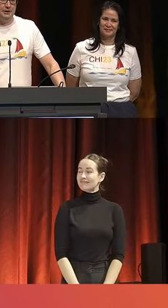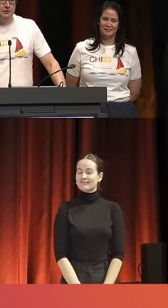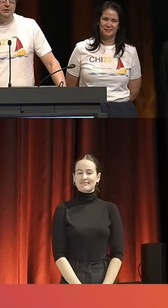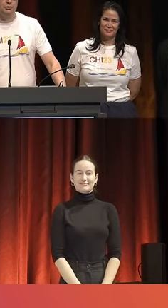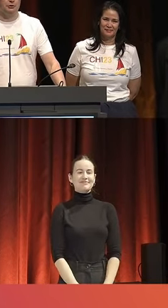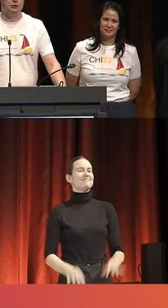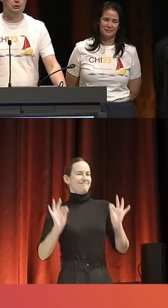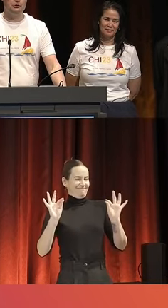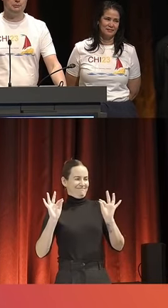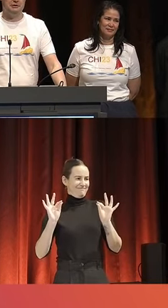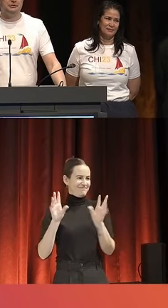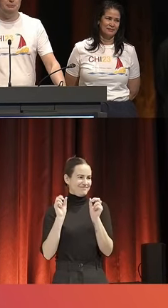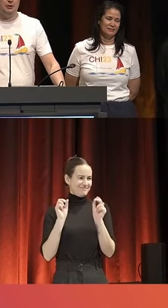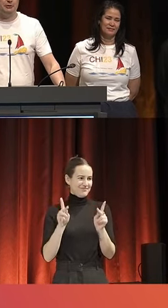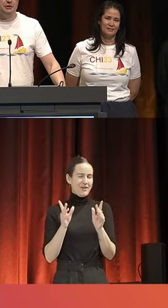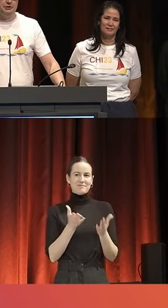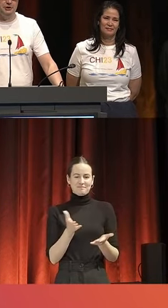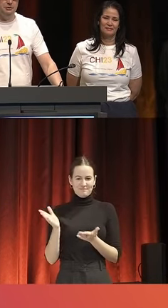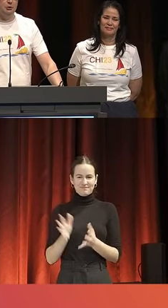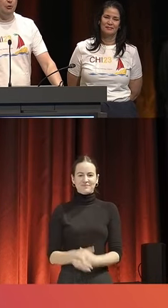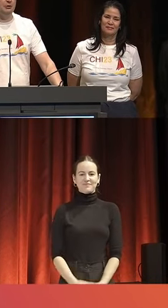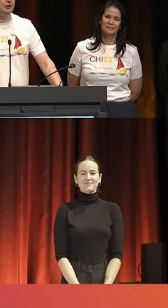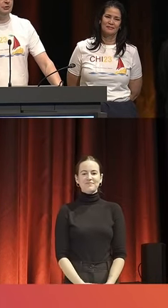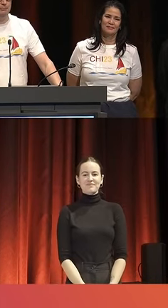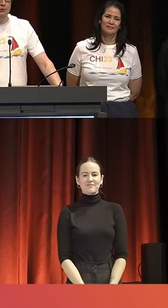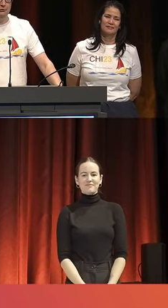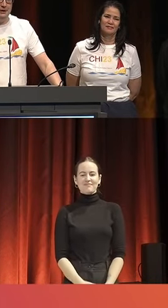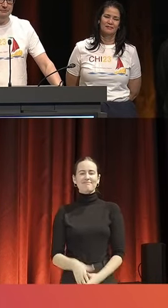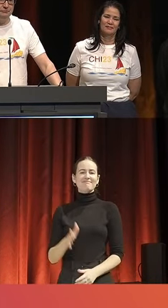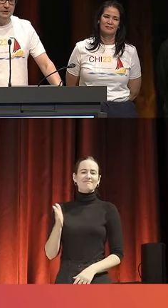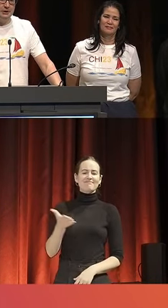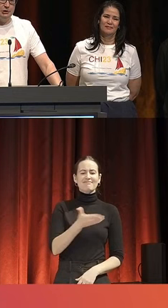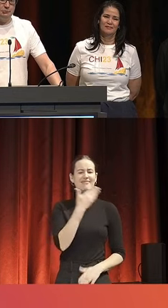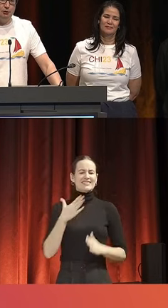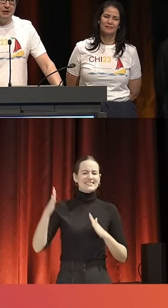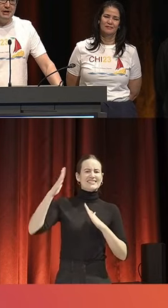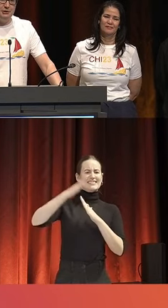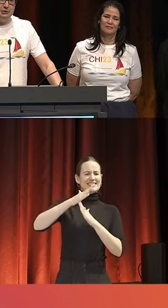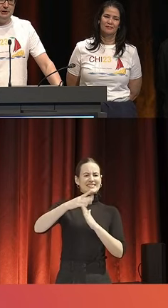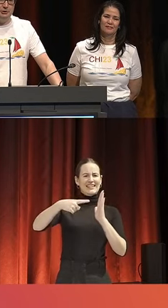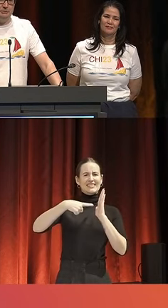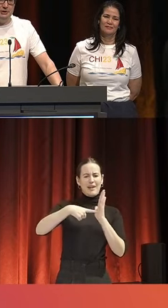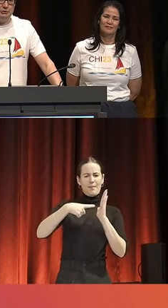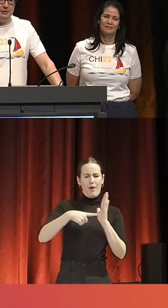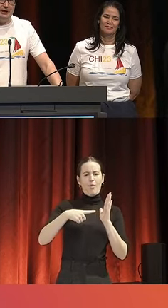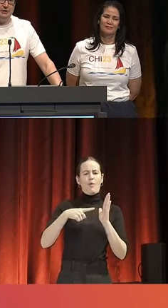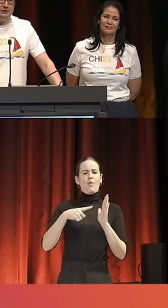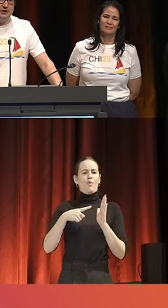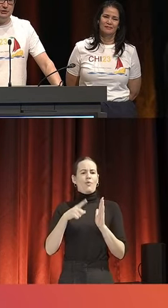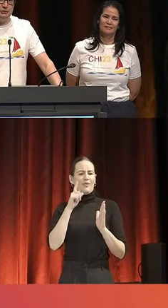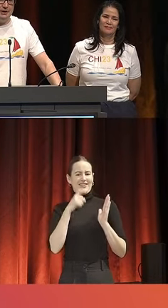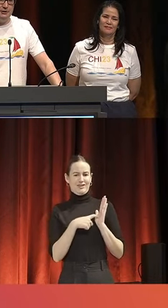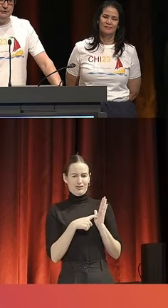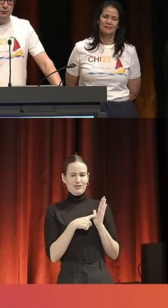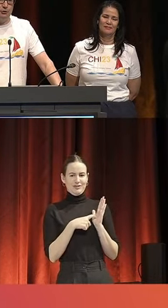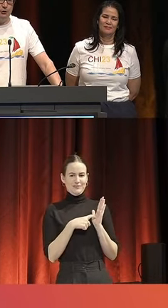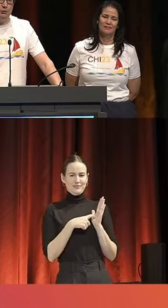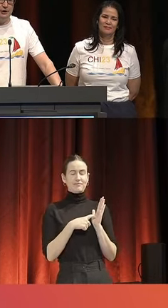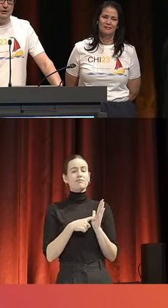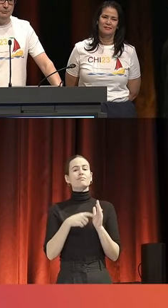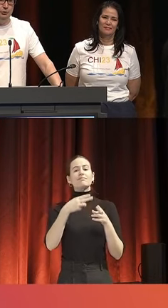All right, so the jury's best demo recognition, the winner is MOFA, exploring asymmetric mixed reality design strategy